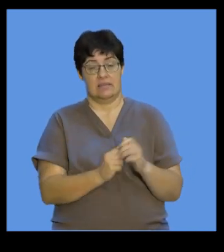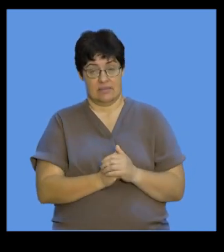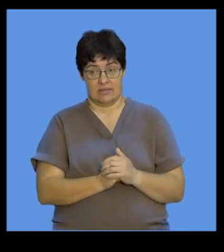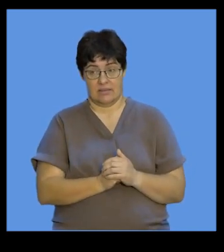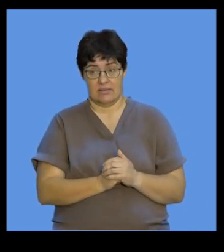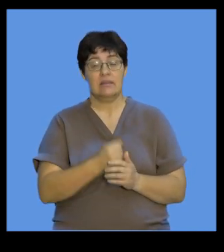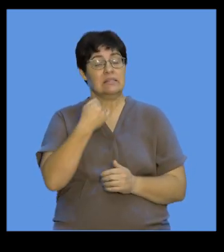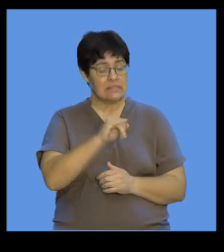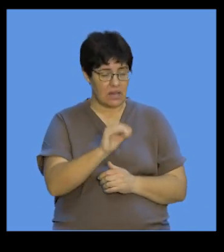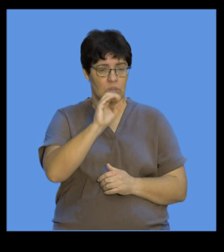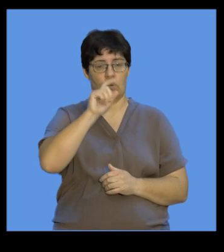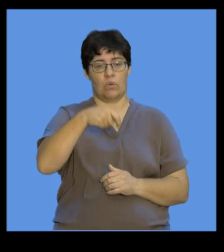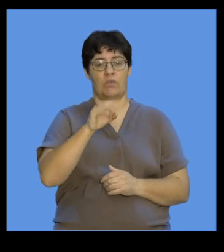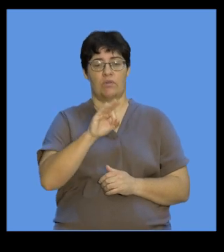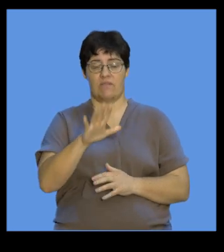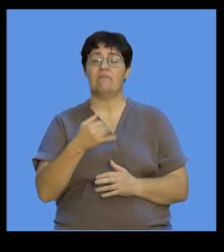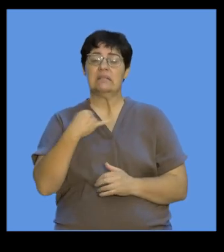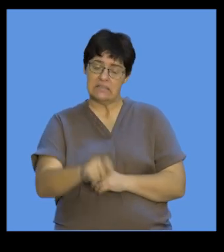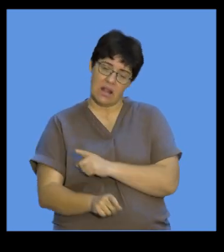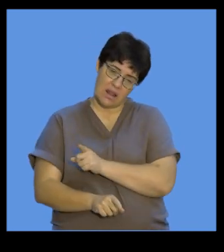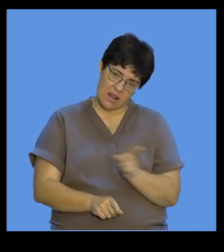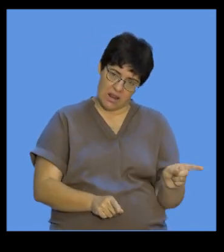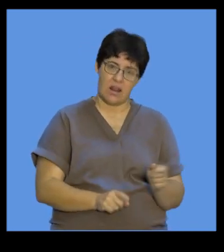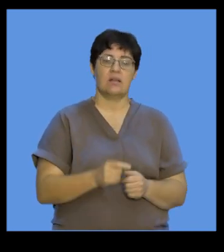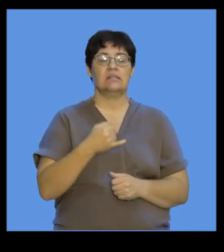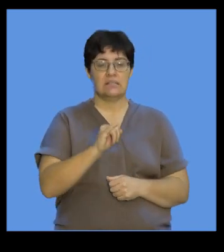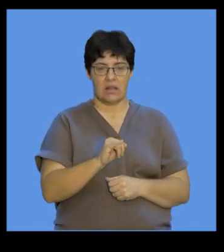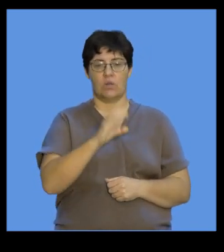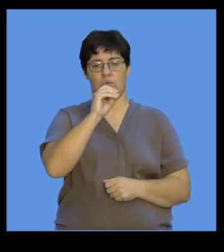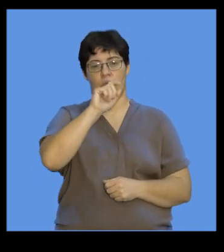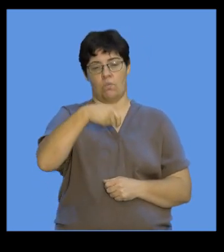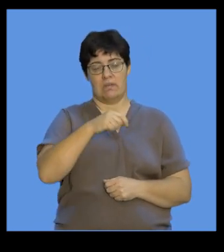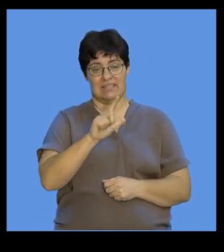It's still going to the left, so it's still a positive 0.7.